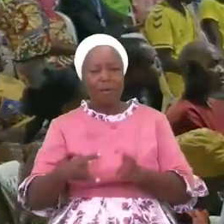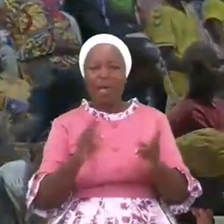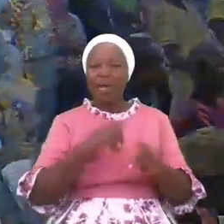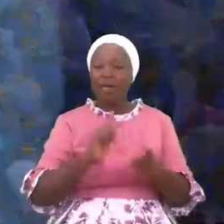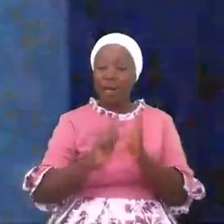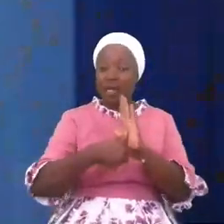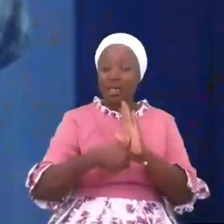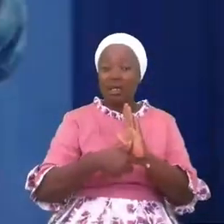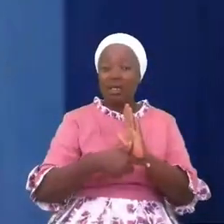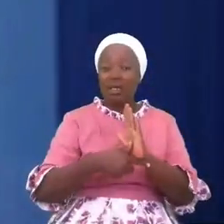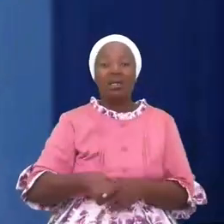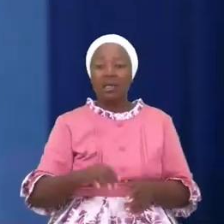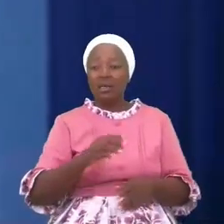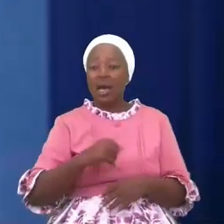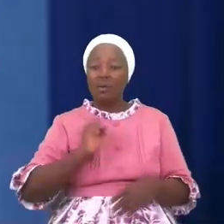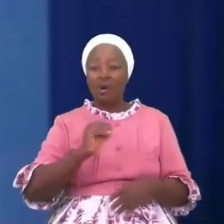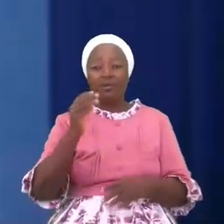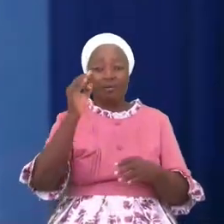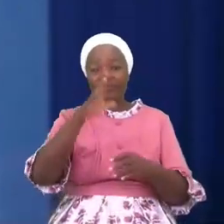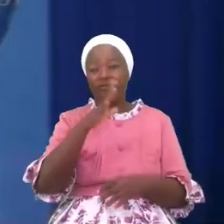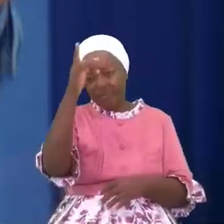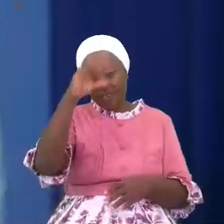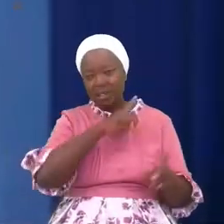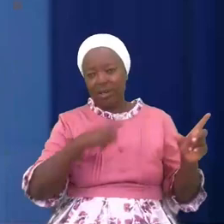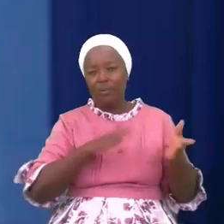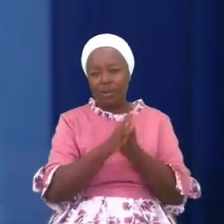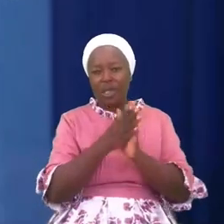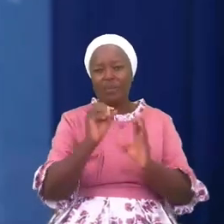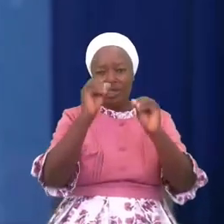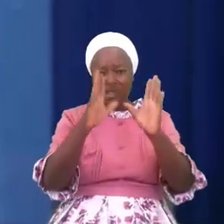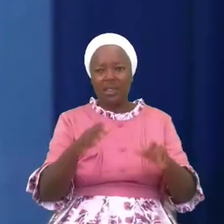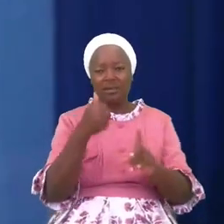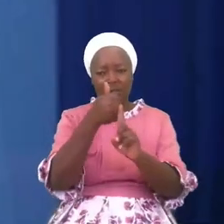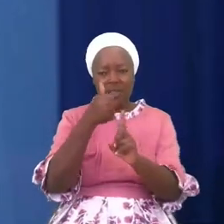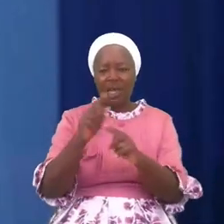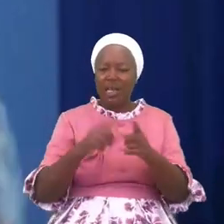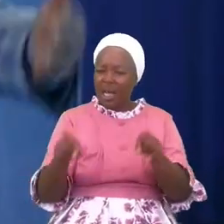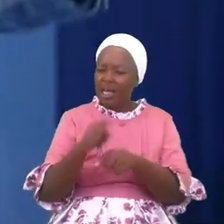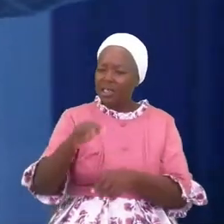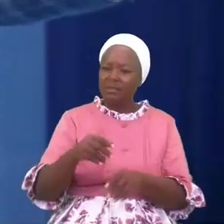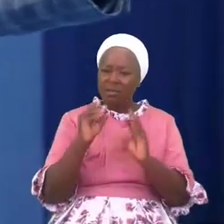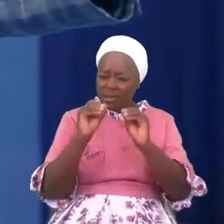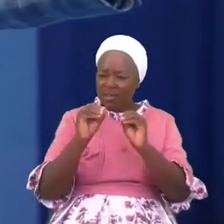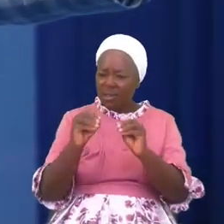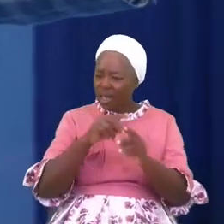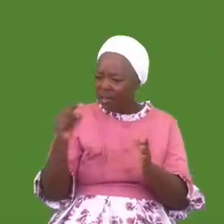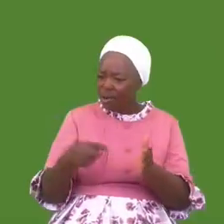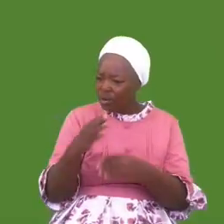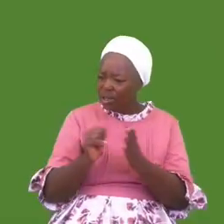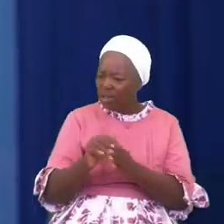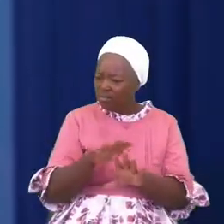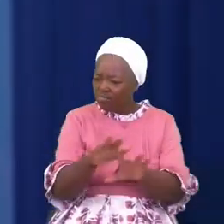was teaching, and these students, all of them will be in the class. This one will have distinction, that one will have